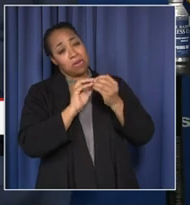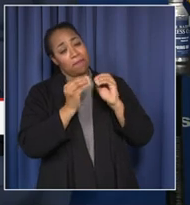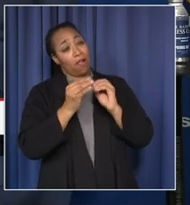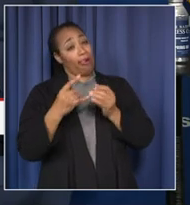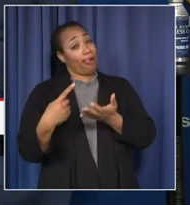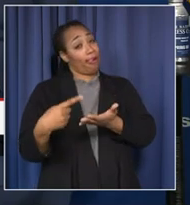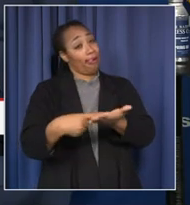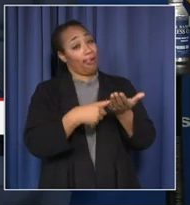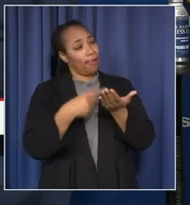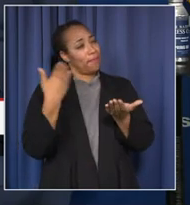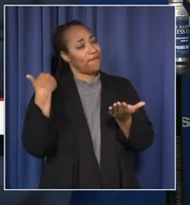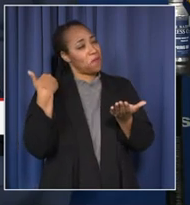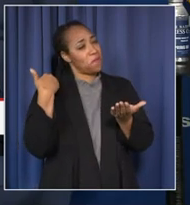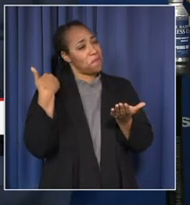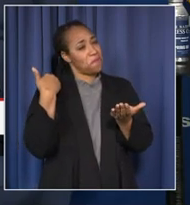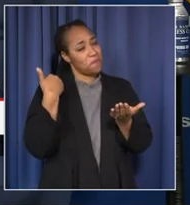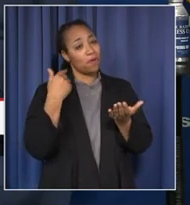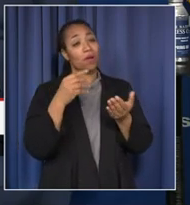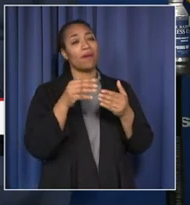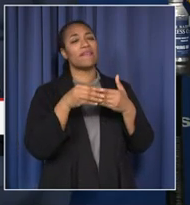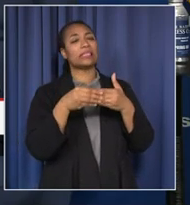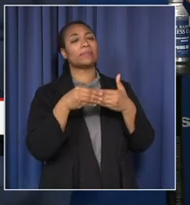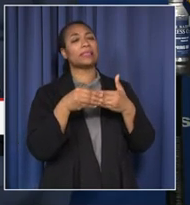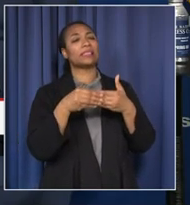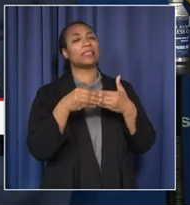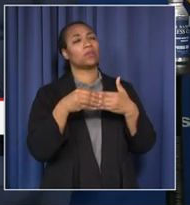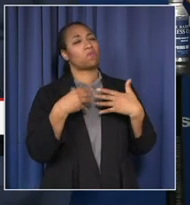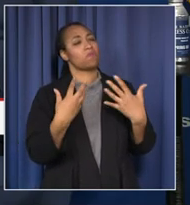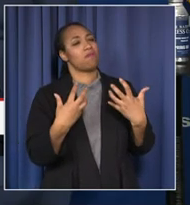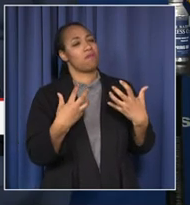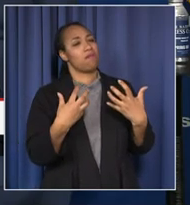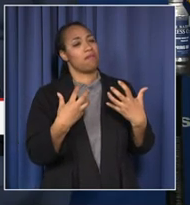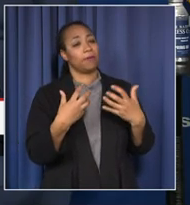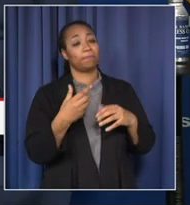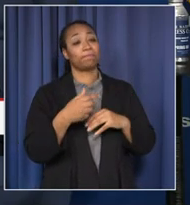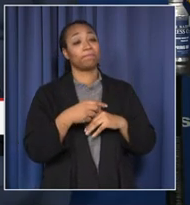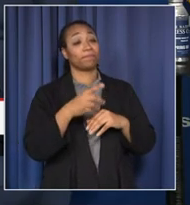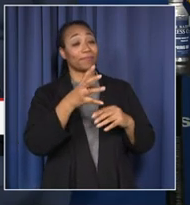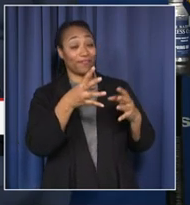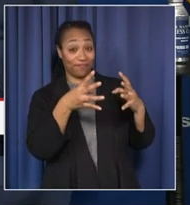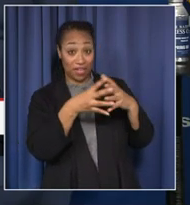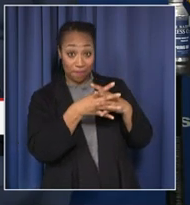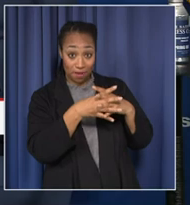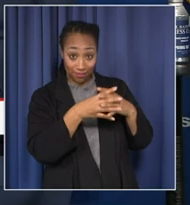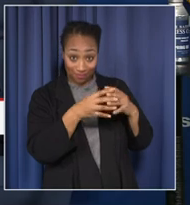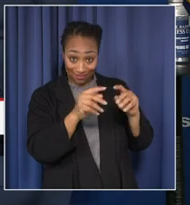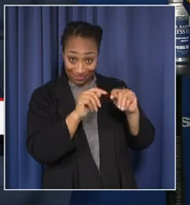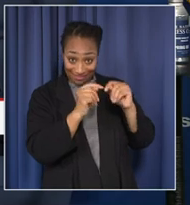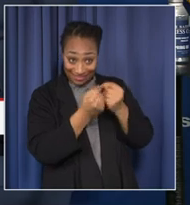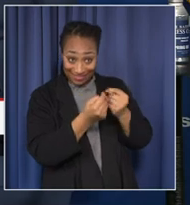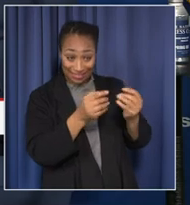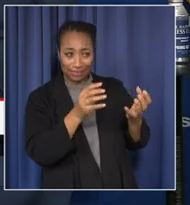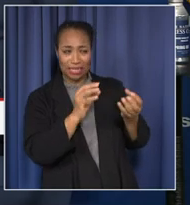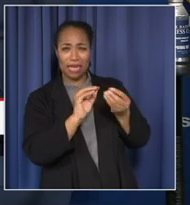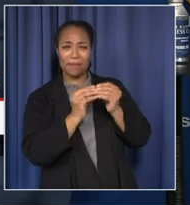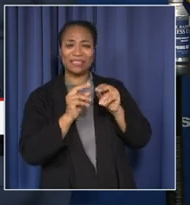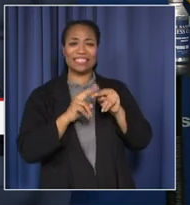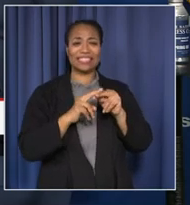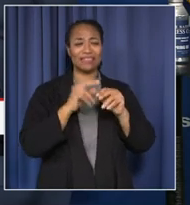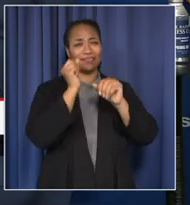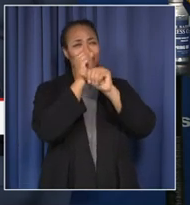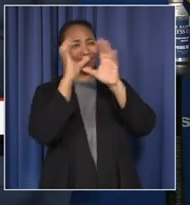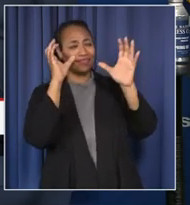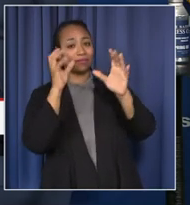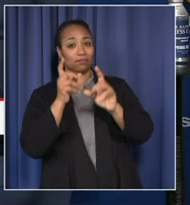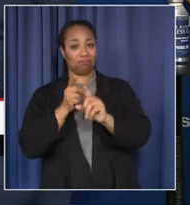that works for the team and that works for our economics. And I think that the new stadiums are in the range of